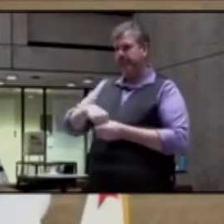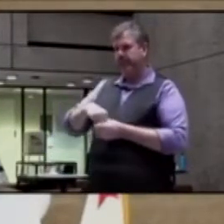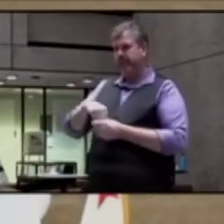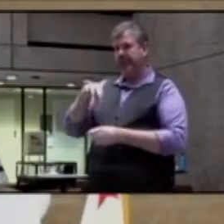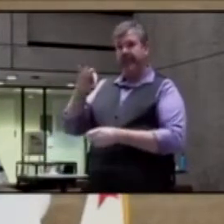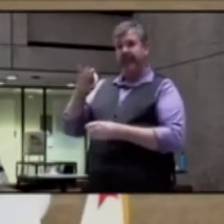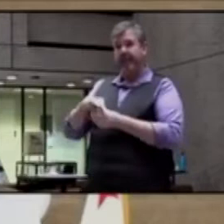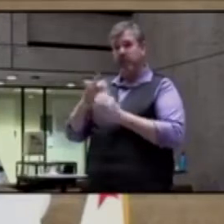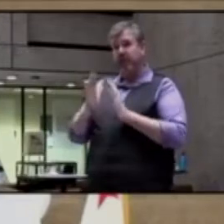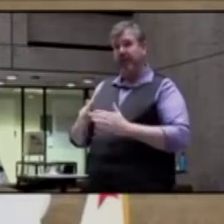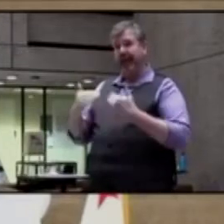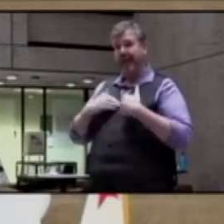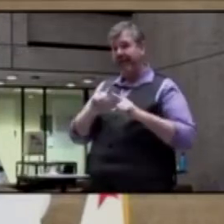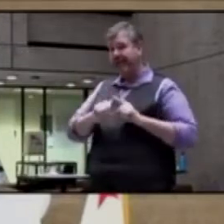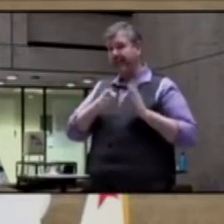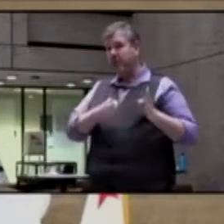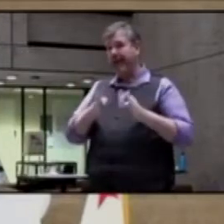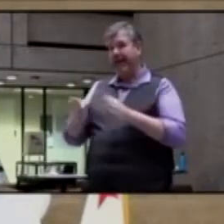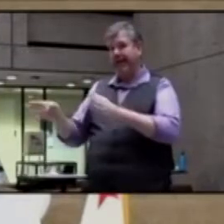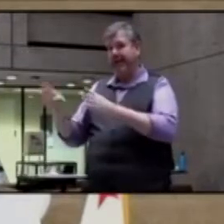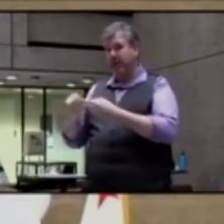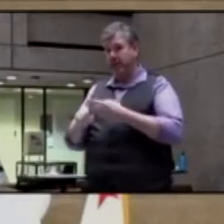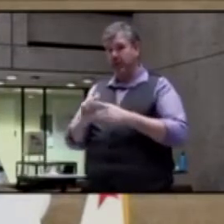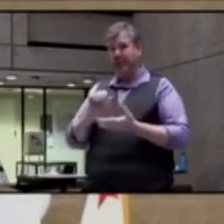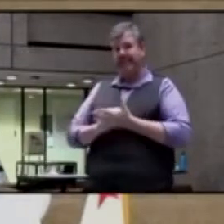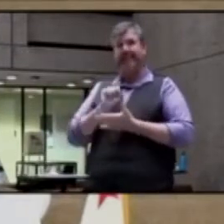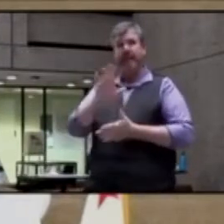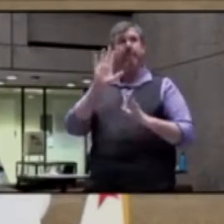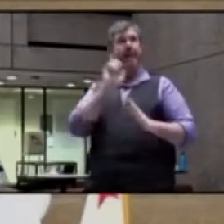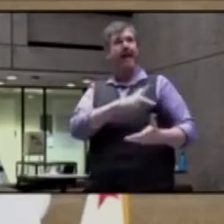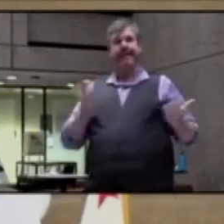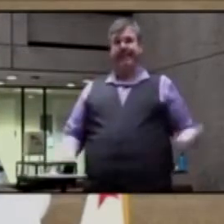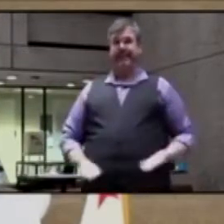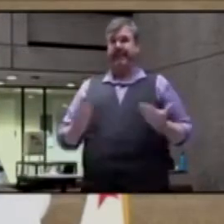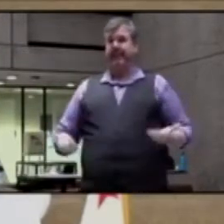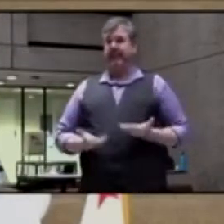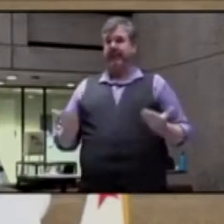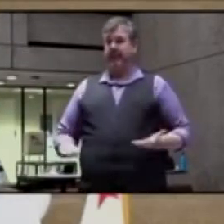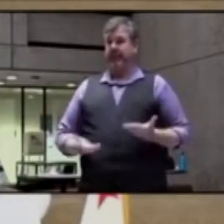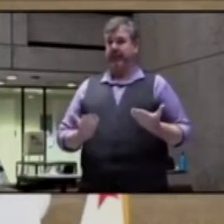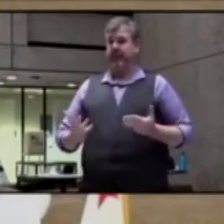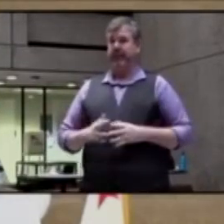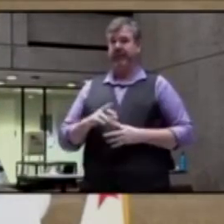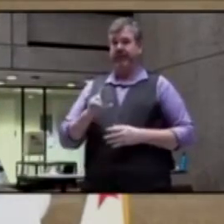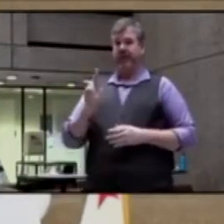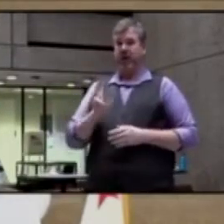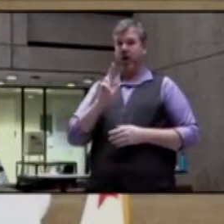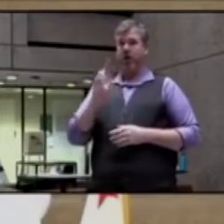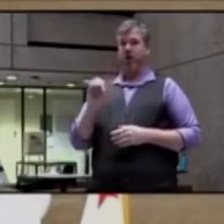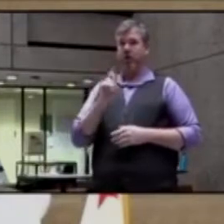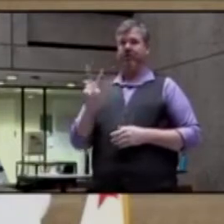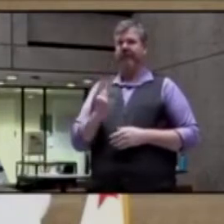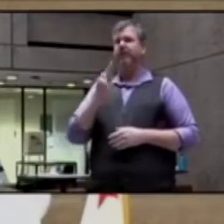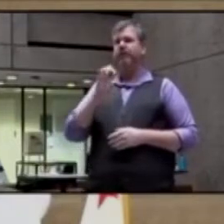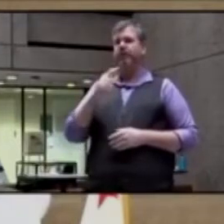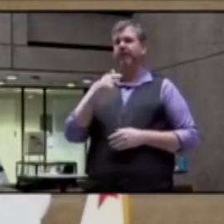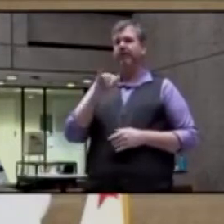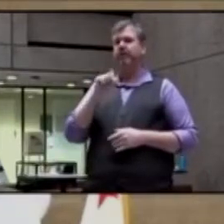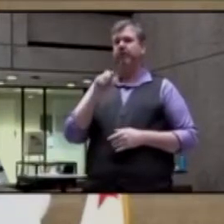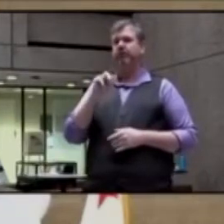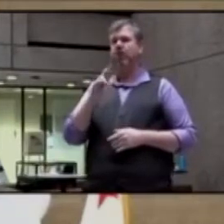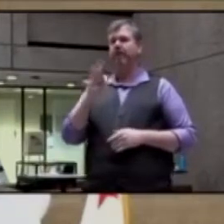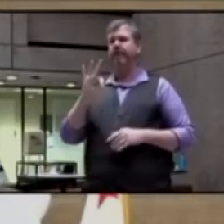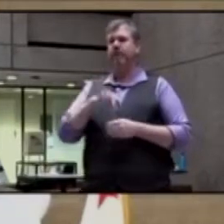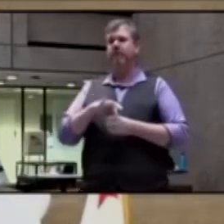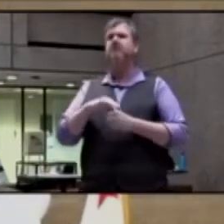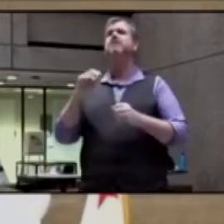back to you guys here at the ROV, correct? Yes, actually, there's at least the 3 good options for you to choose from, whatever